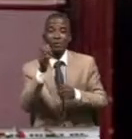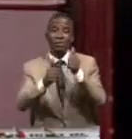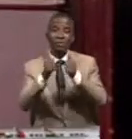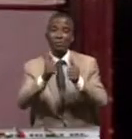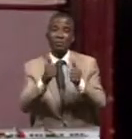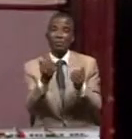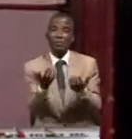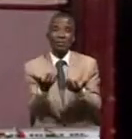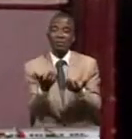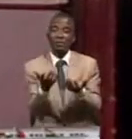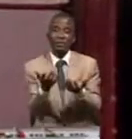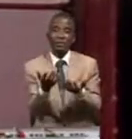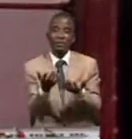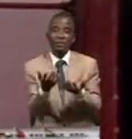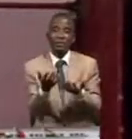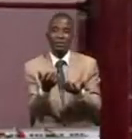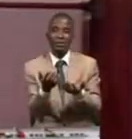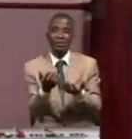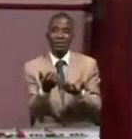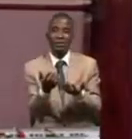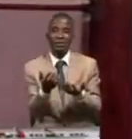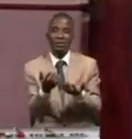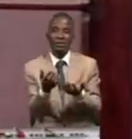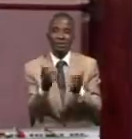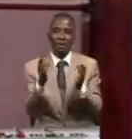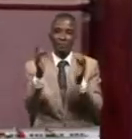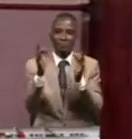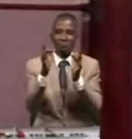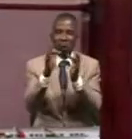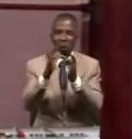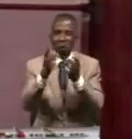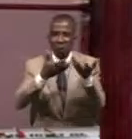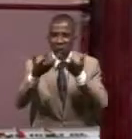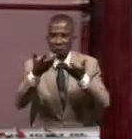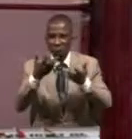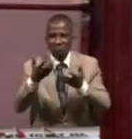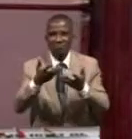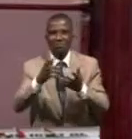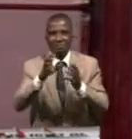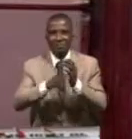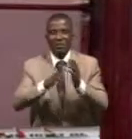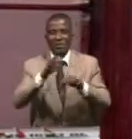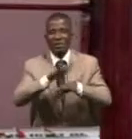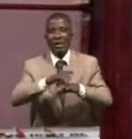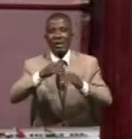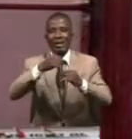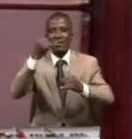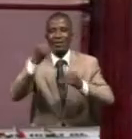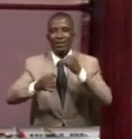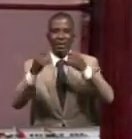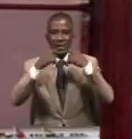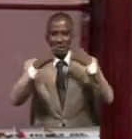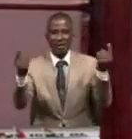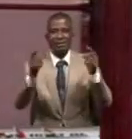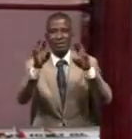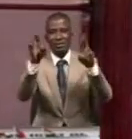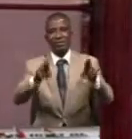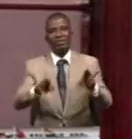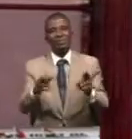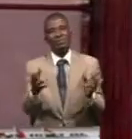lack of transparency and consultation had an impact on the final outcome of the